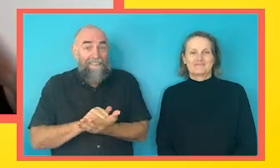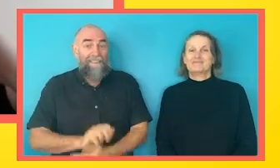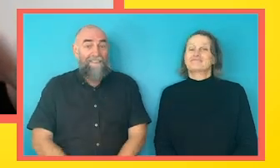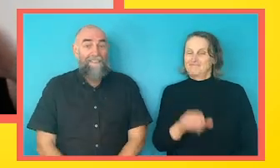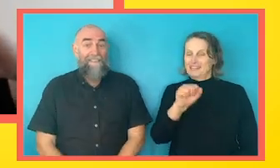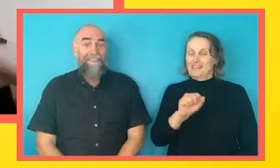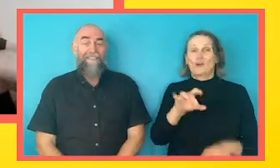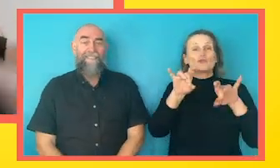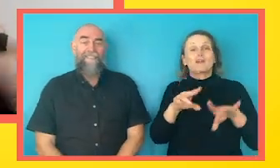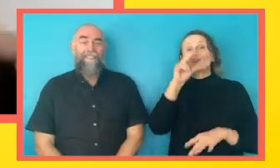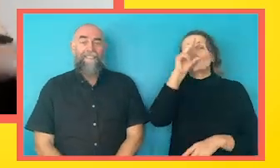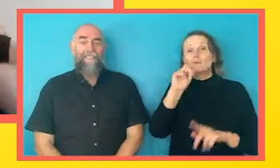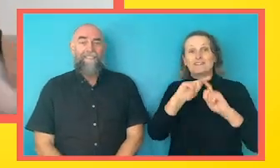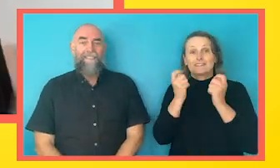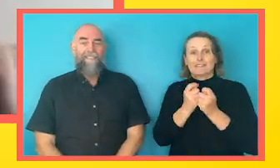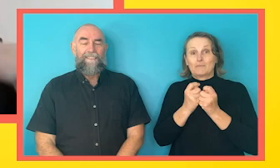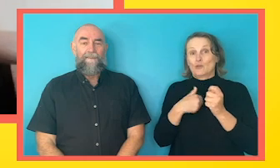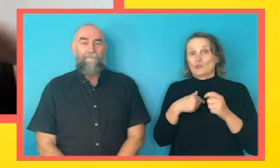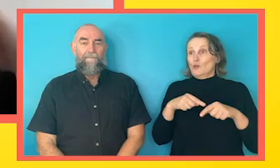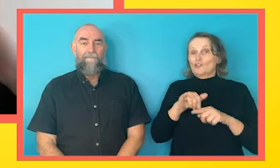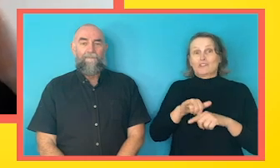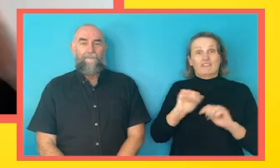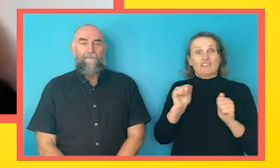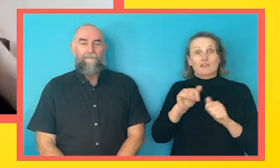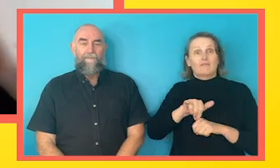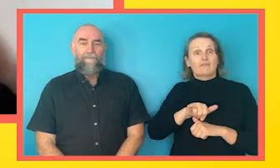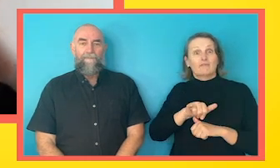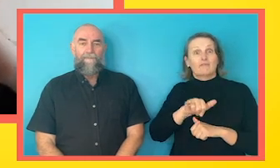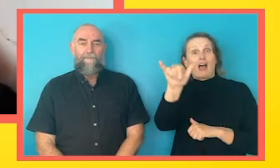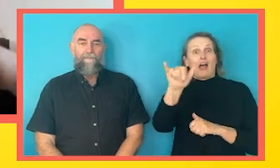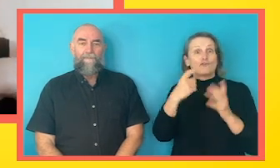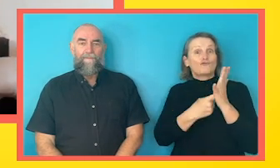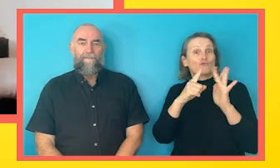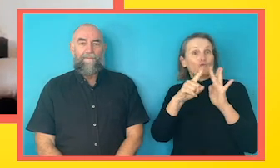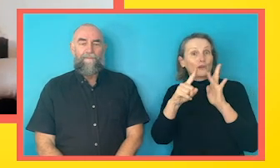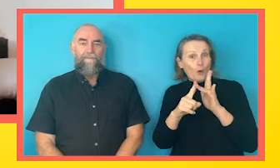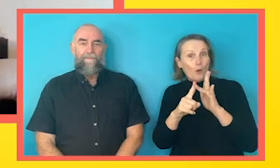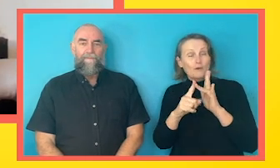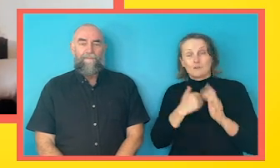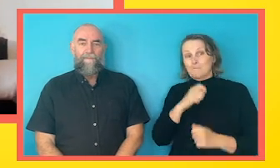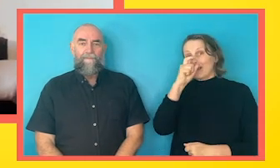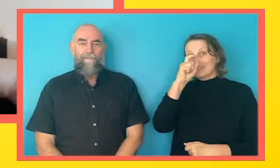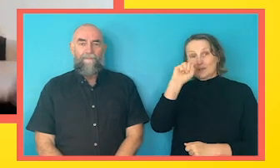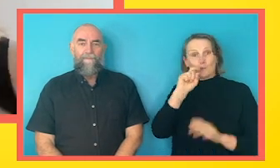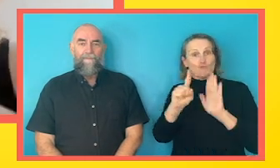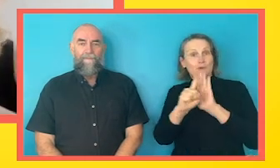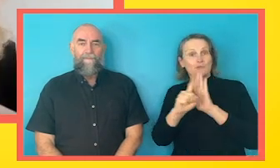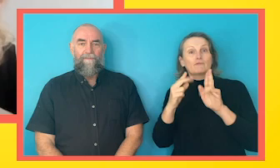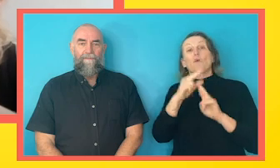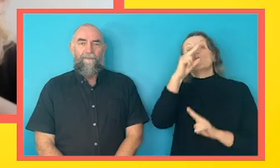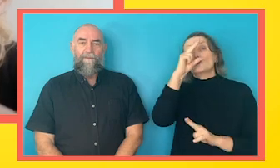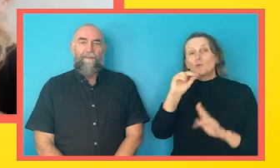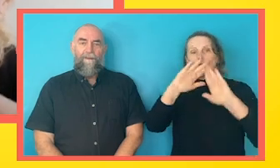out to Rio today, actually, or the day that we're recording this. And yeah, she's going to represent at the Youth